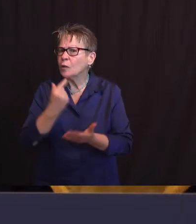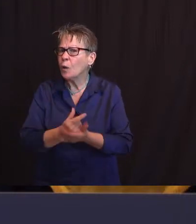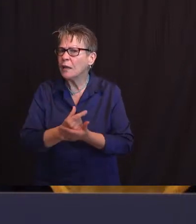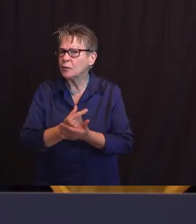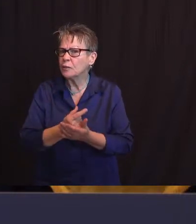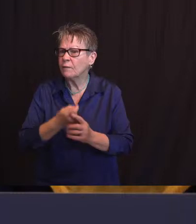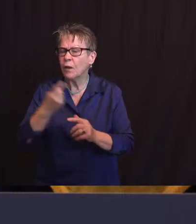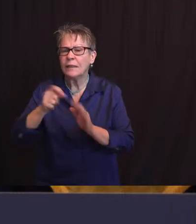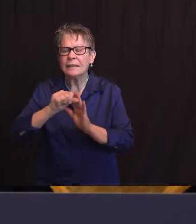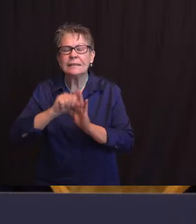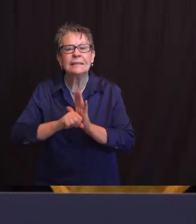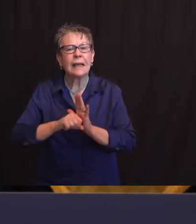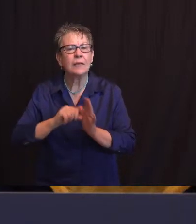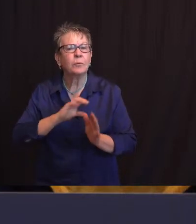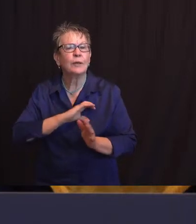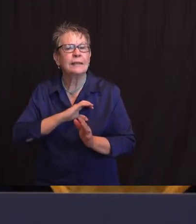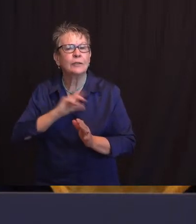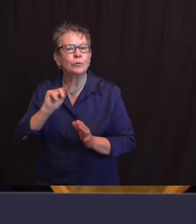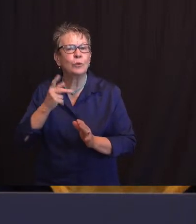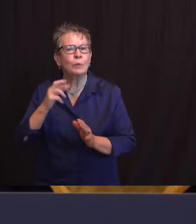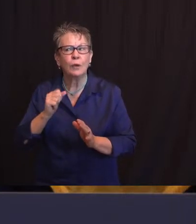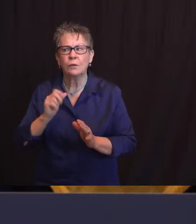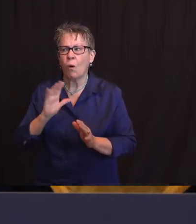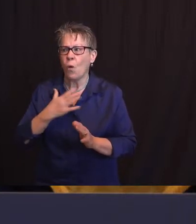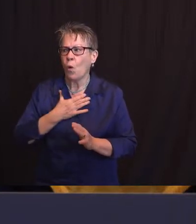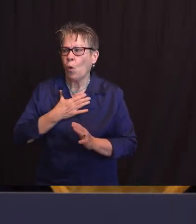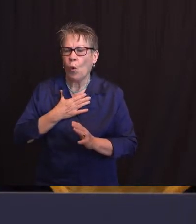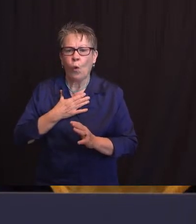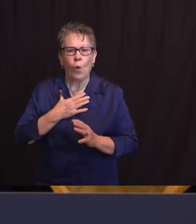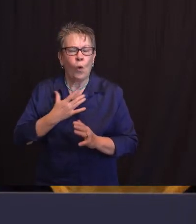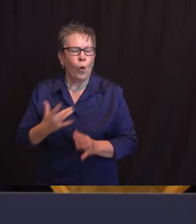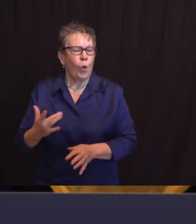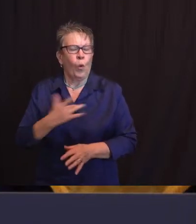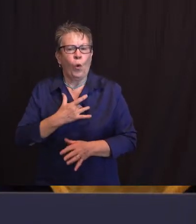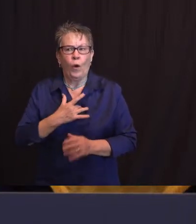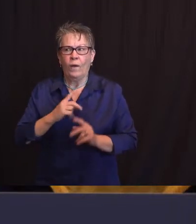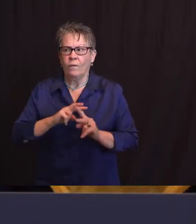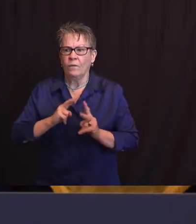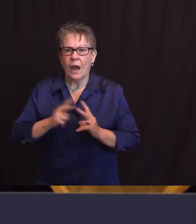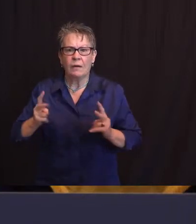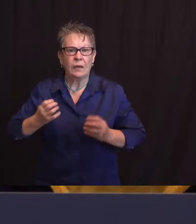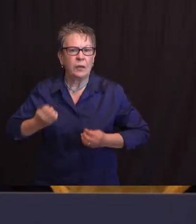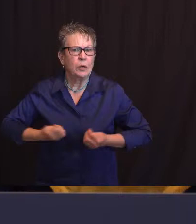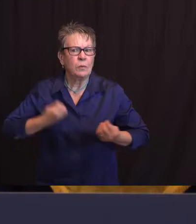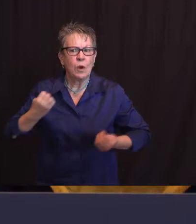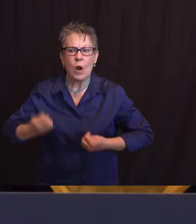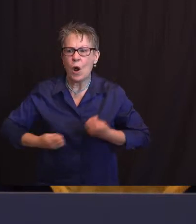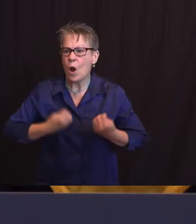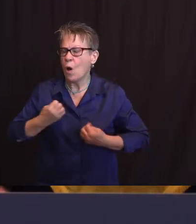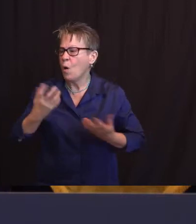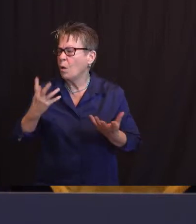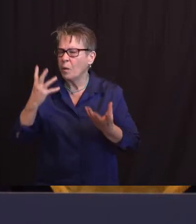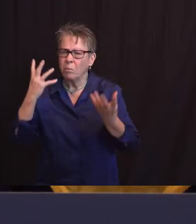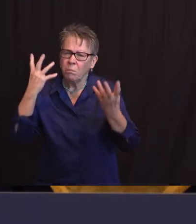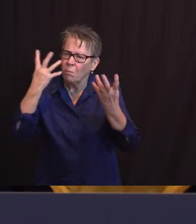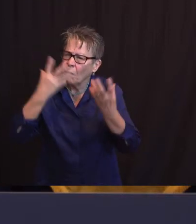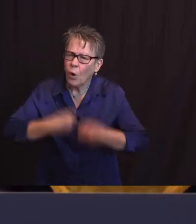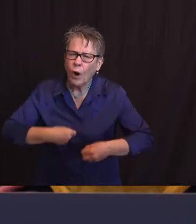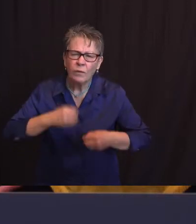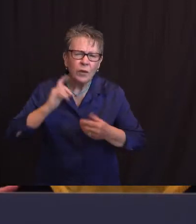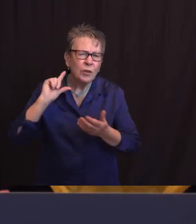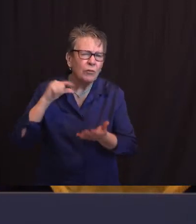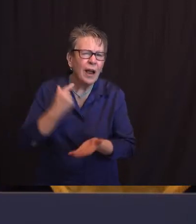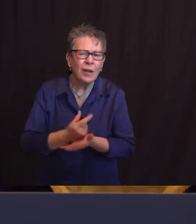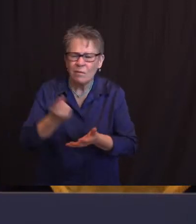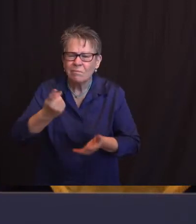and dad there, and brother and uncle. God rest his soul. But it was an incredible, at so many levels, an incredible